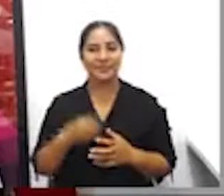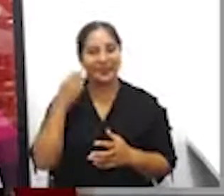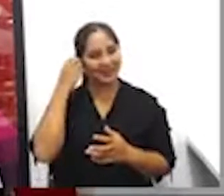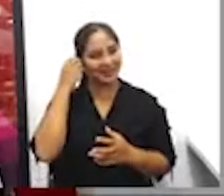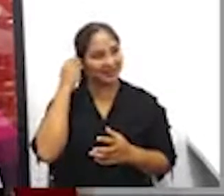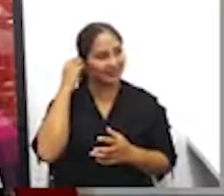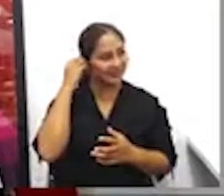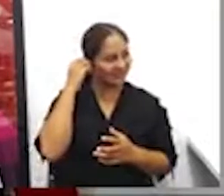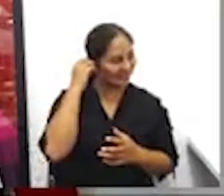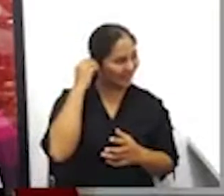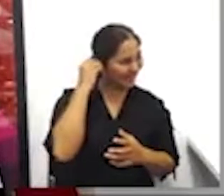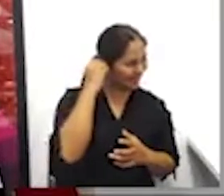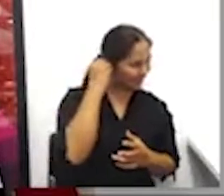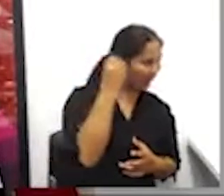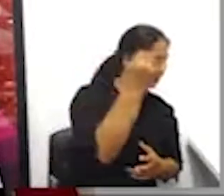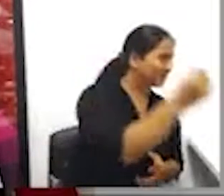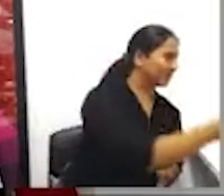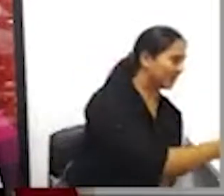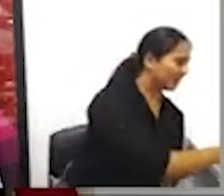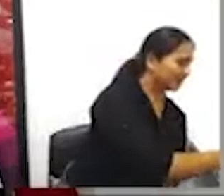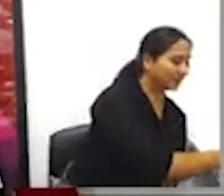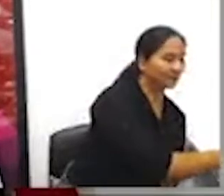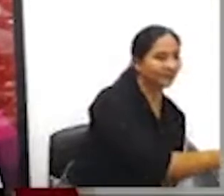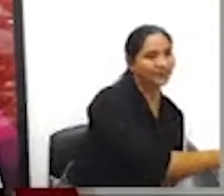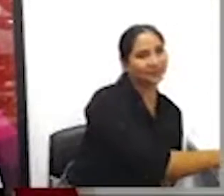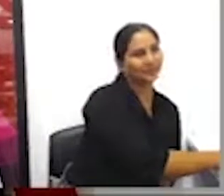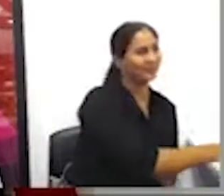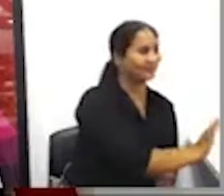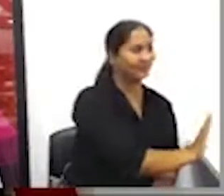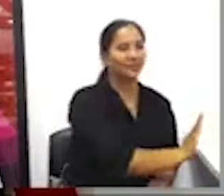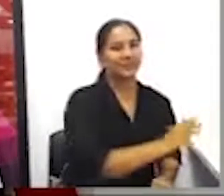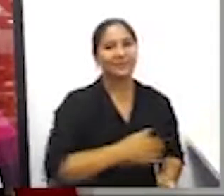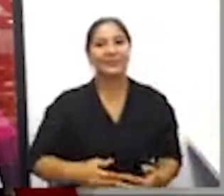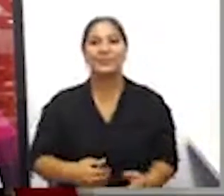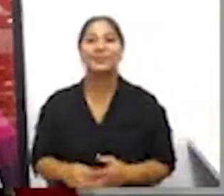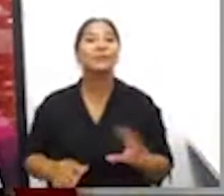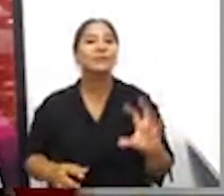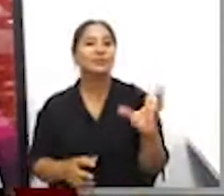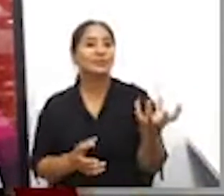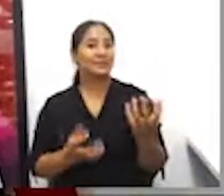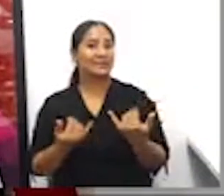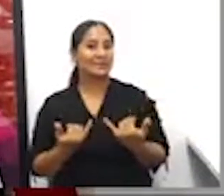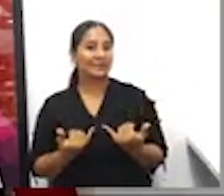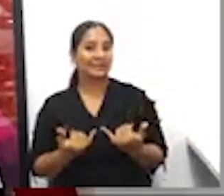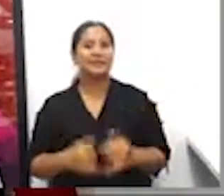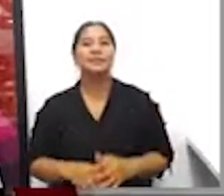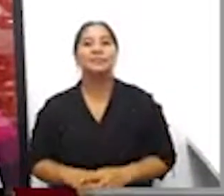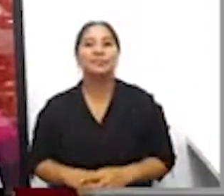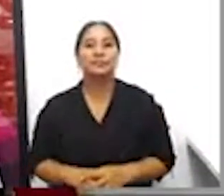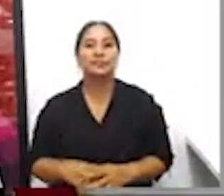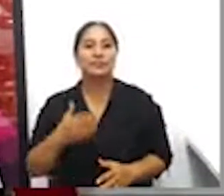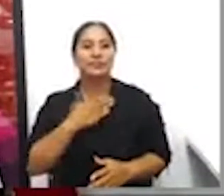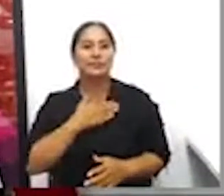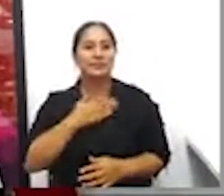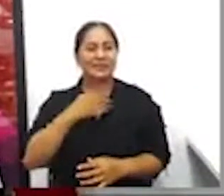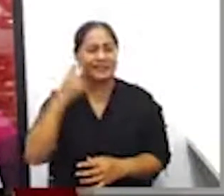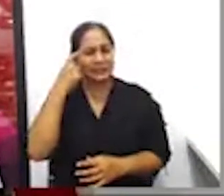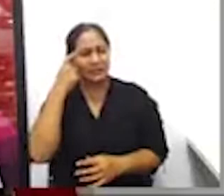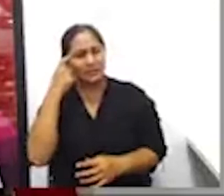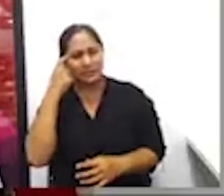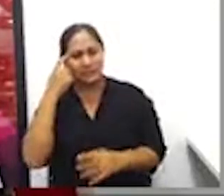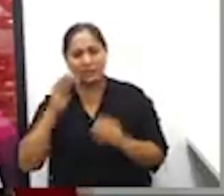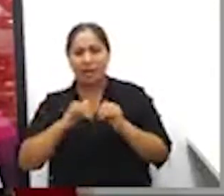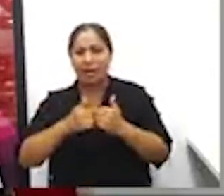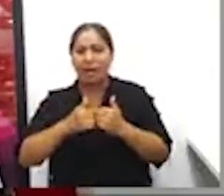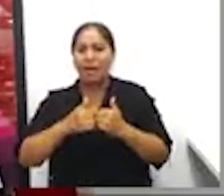And half of them were not from the United States. They were from other parts of the world. And when I taught after the pandemic,